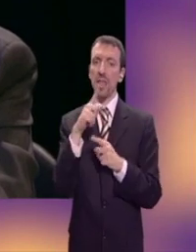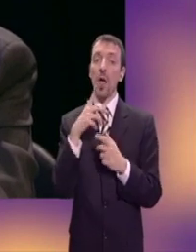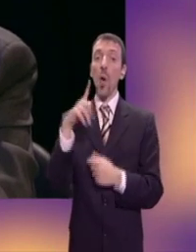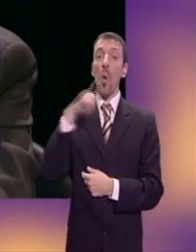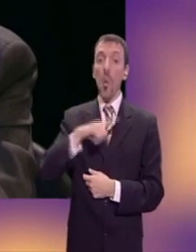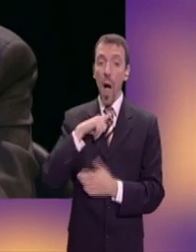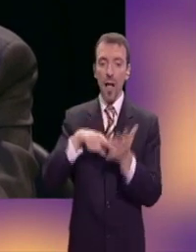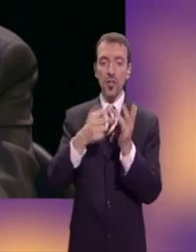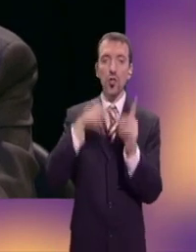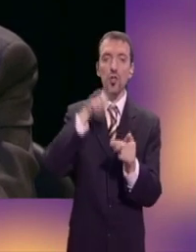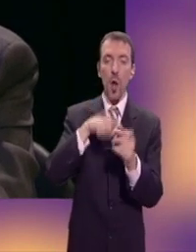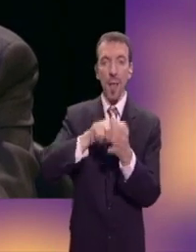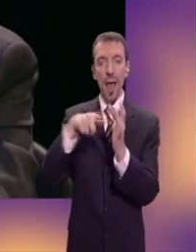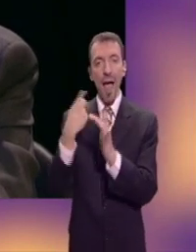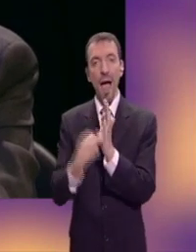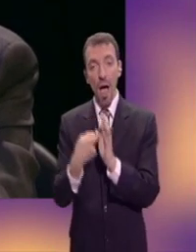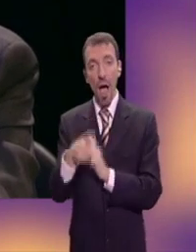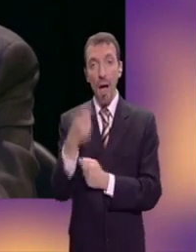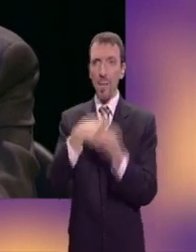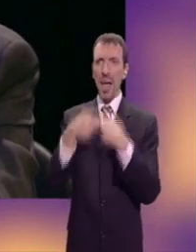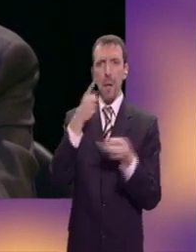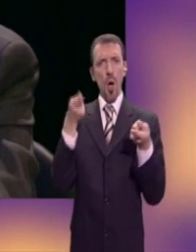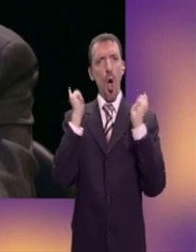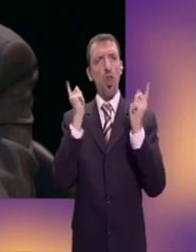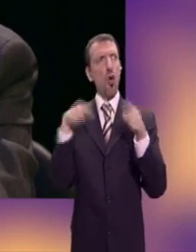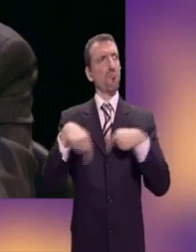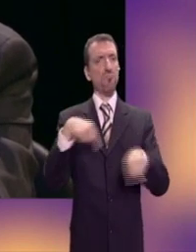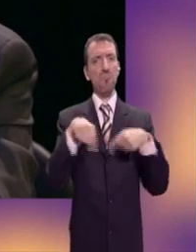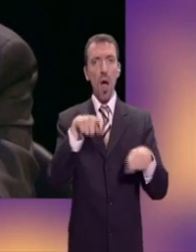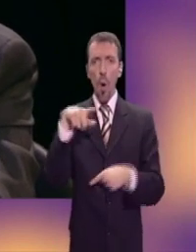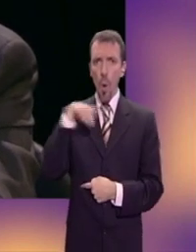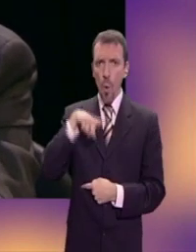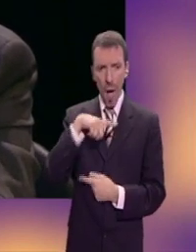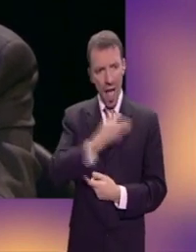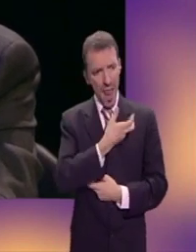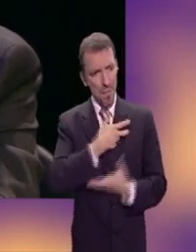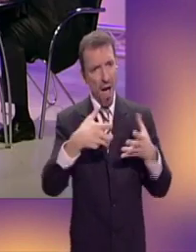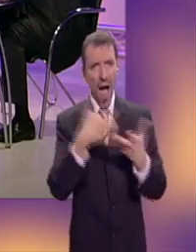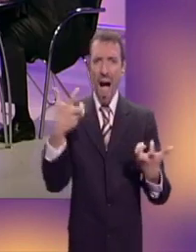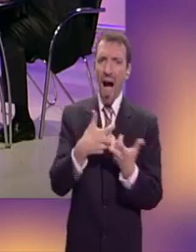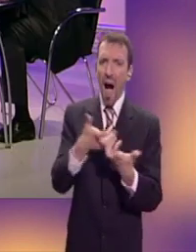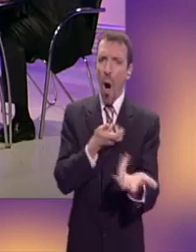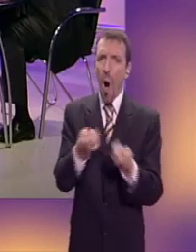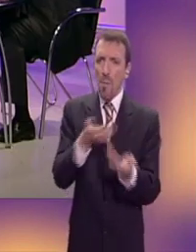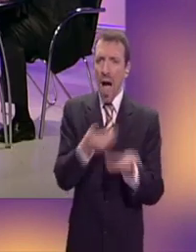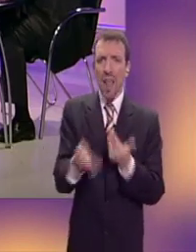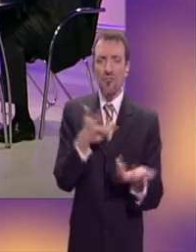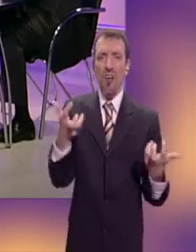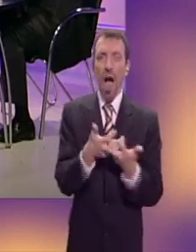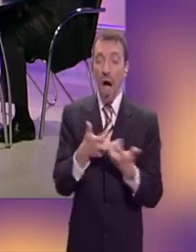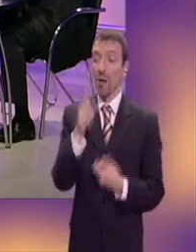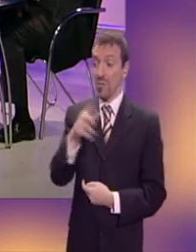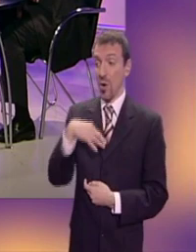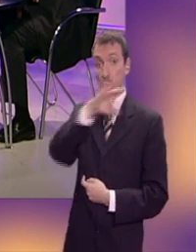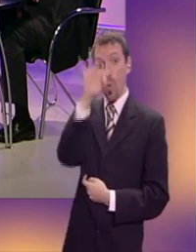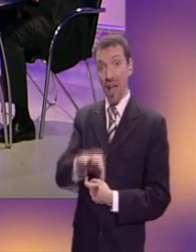Tony Blair turned out to such an authoritarian leader? How did he get away with it in the Labour Party? I mean, to some extent, I'm still that's the question I baffled by wanted it. now to